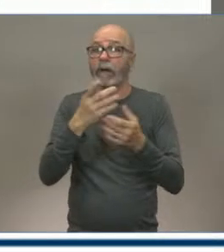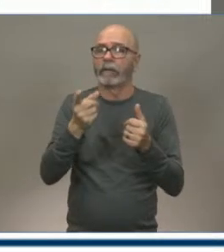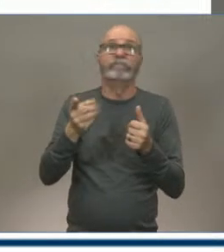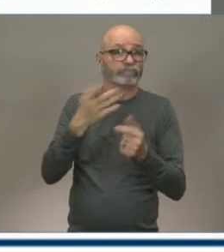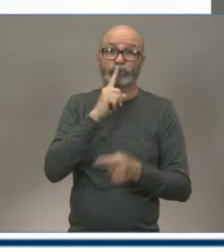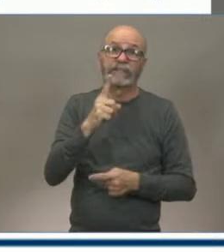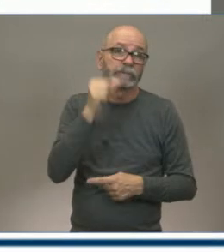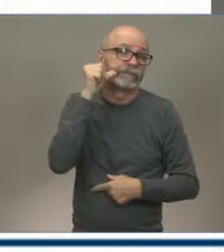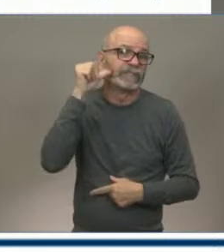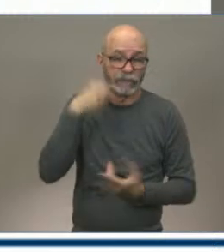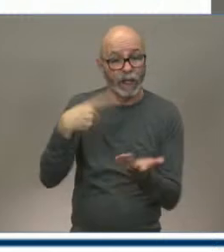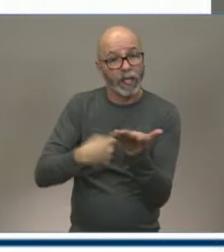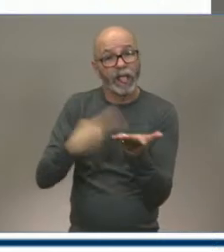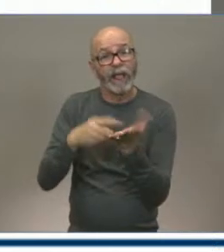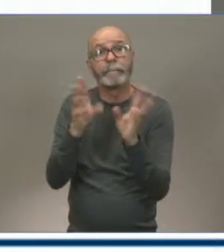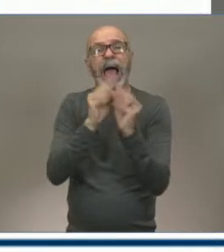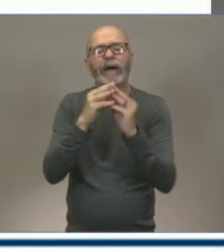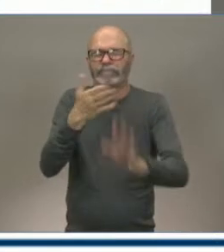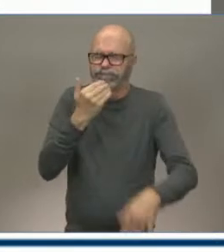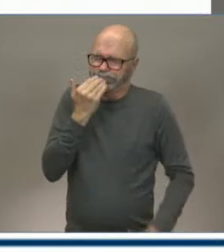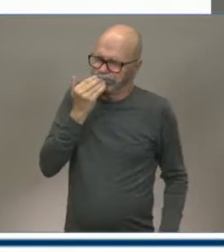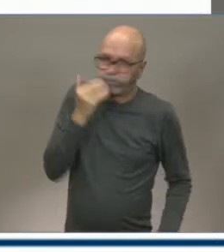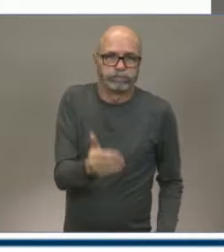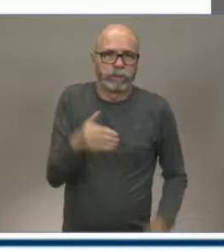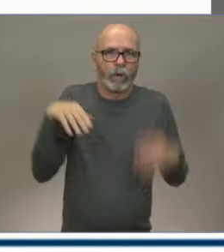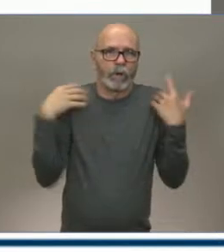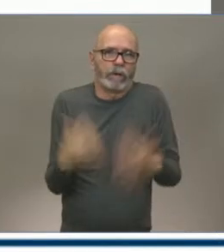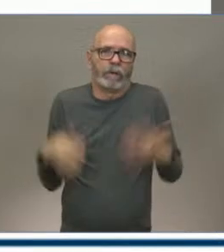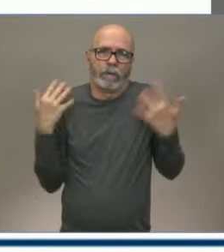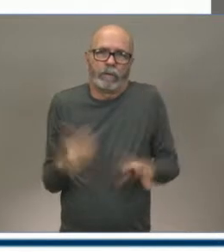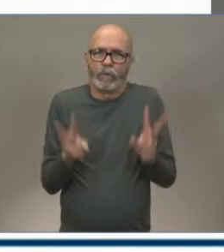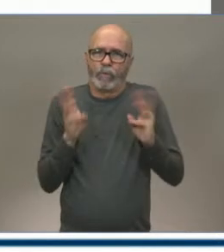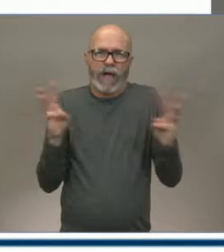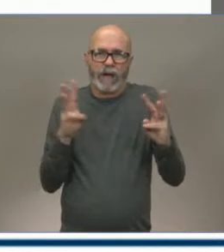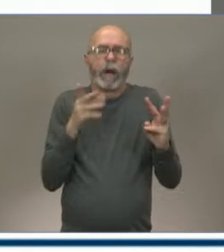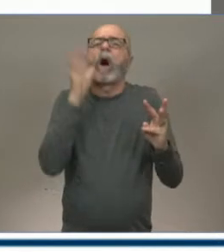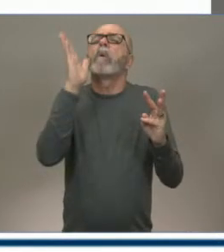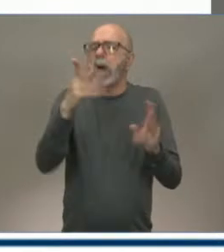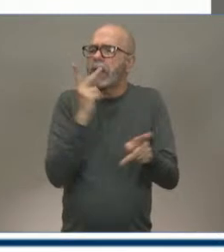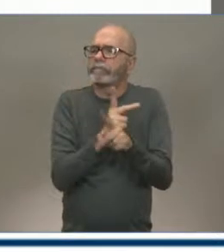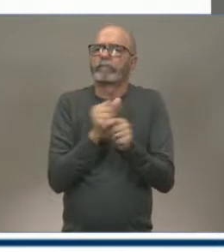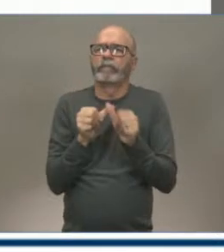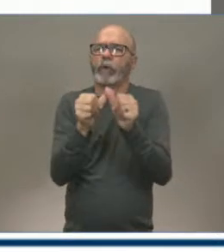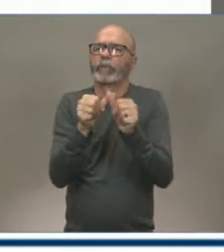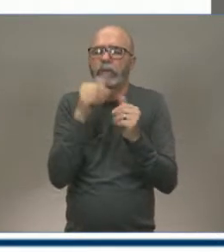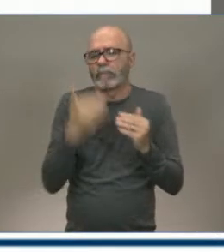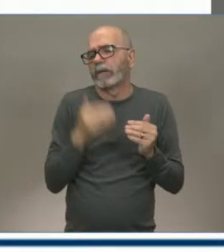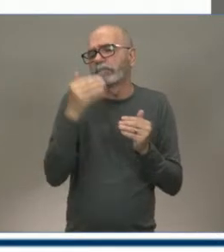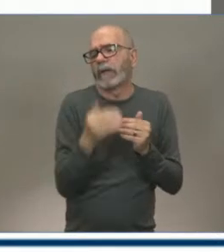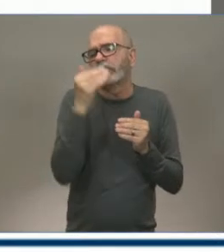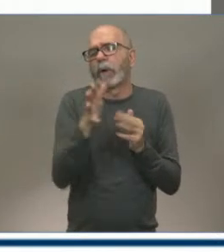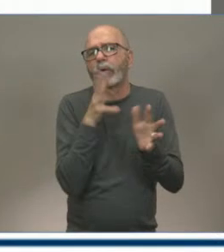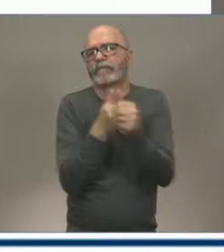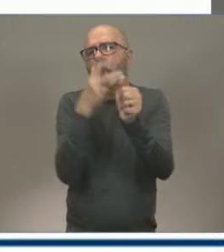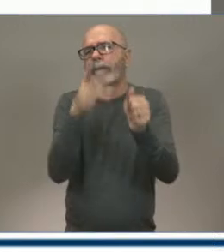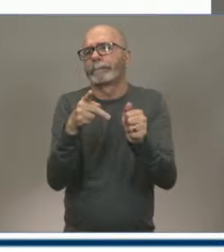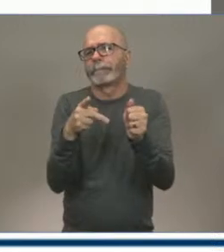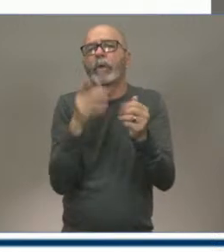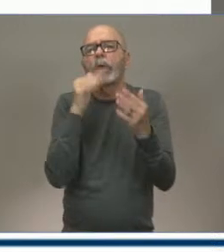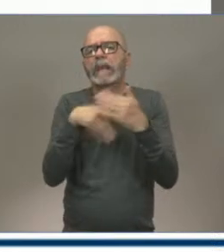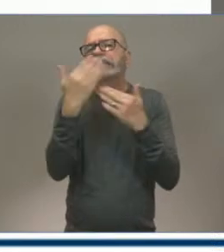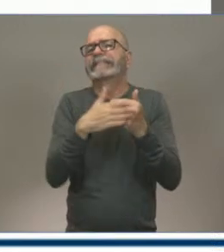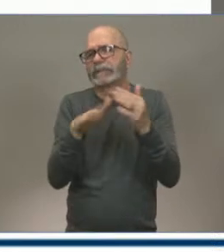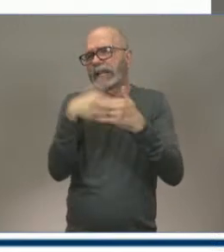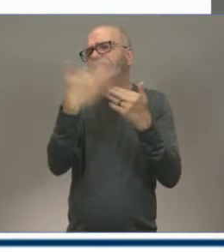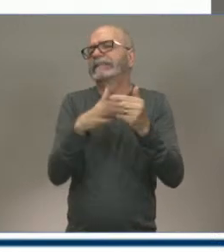them, and we'll continue that in the weeks ahead as we get more and more into the details of planning for what may be